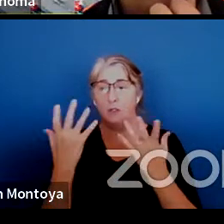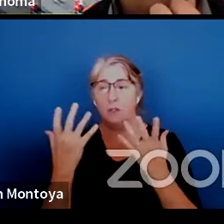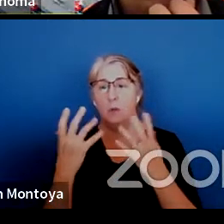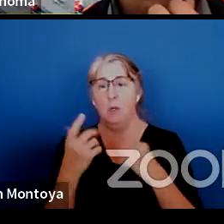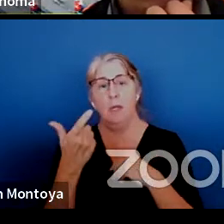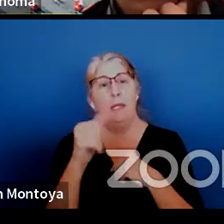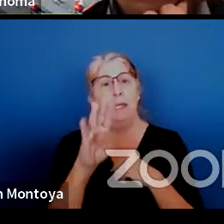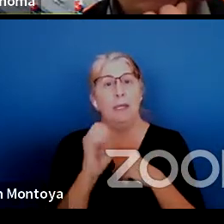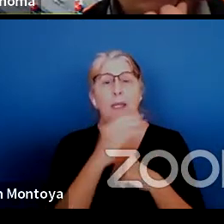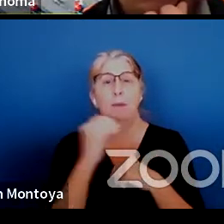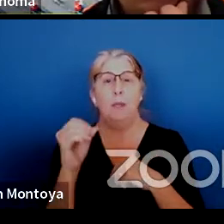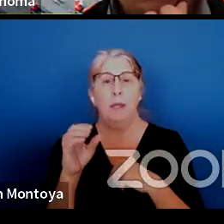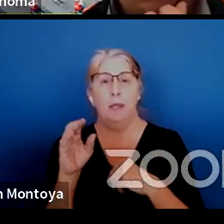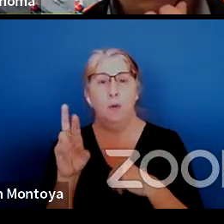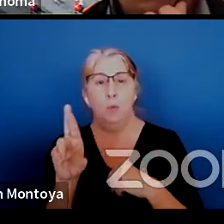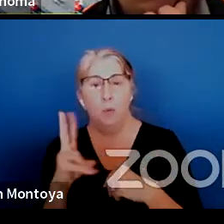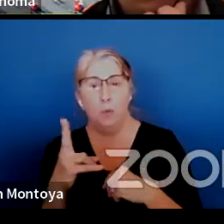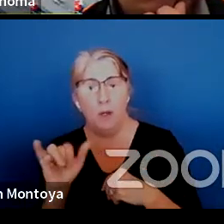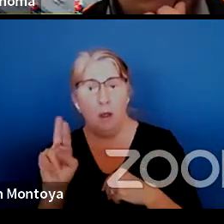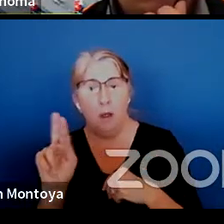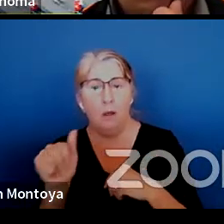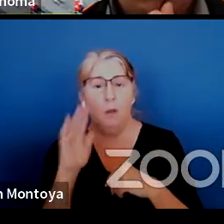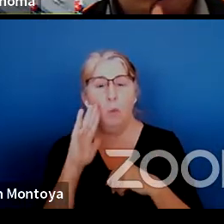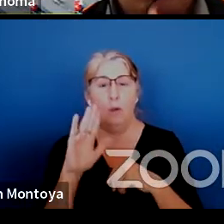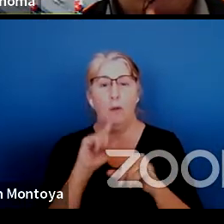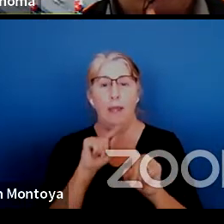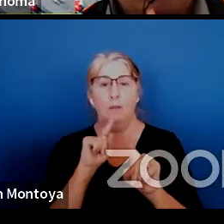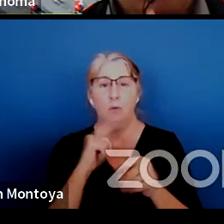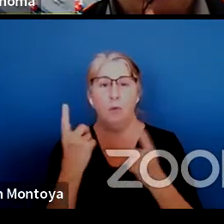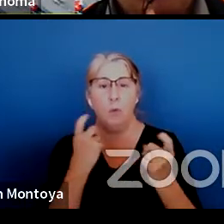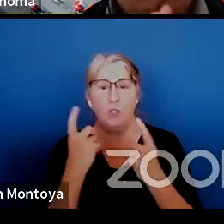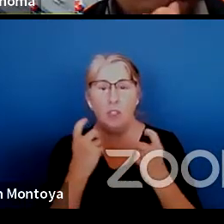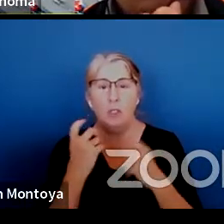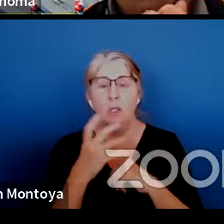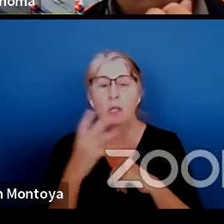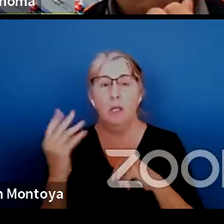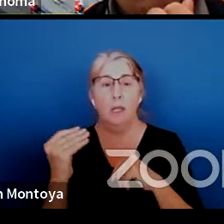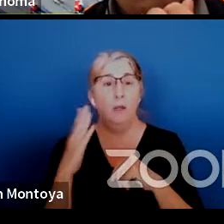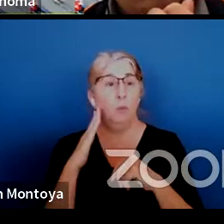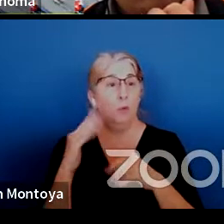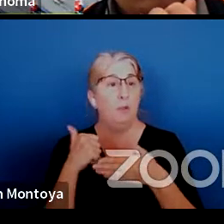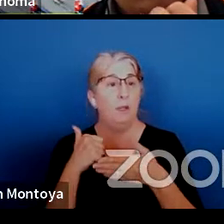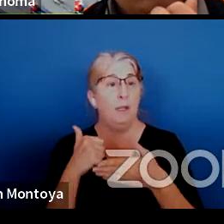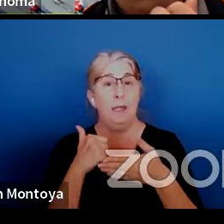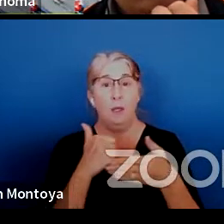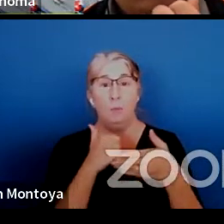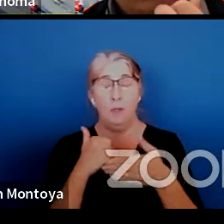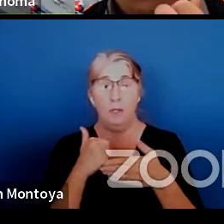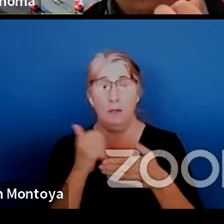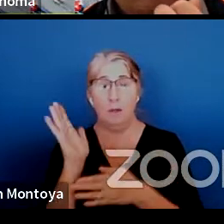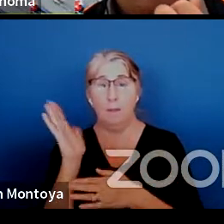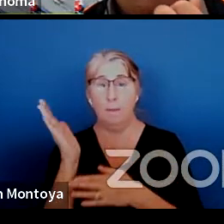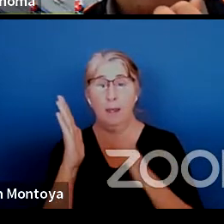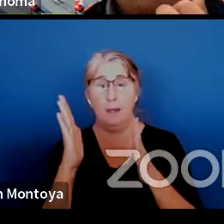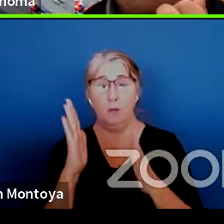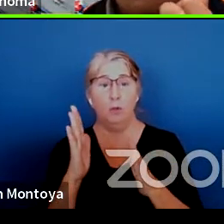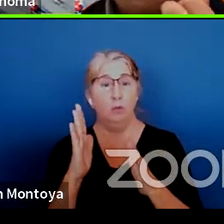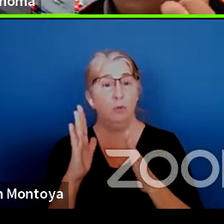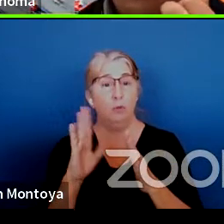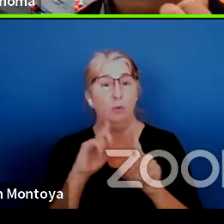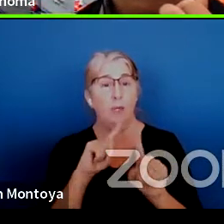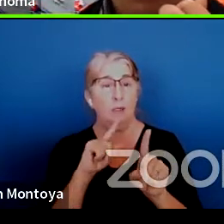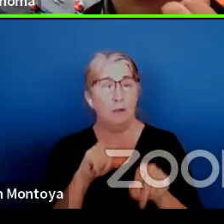help field those questions. And we'll be helping our panel to answer them. Thank you. Real